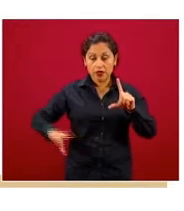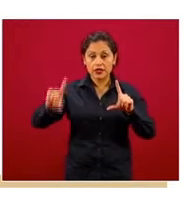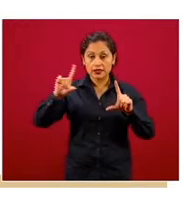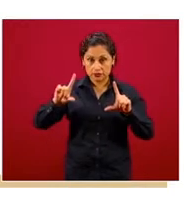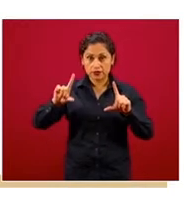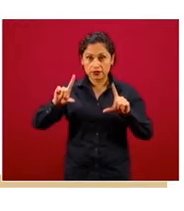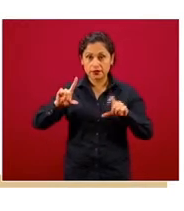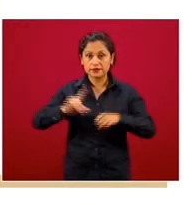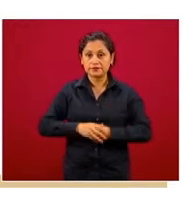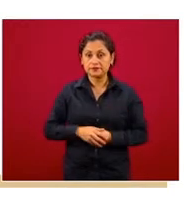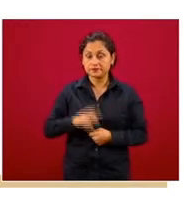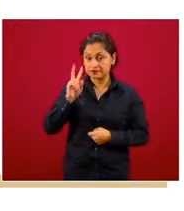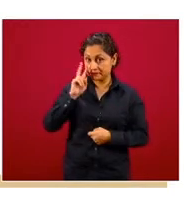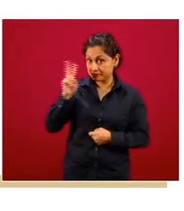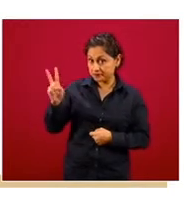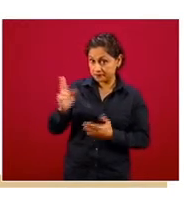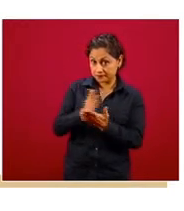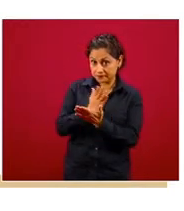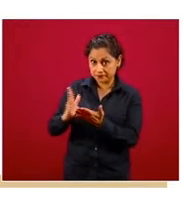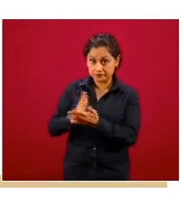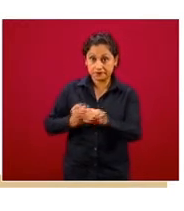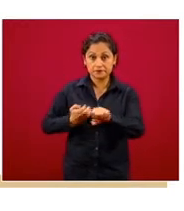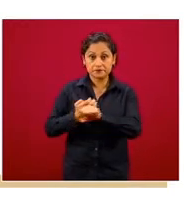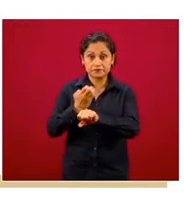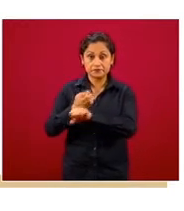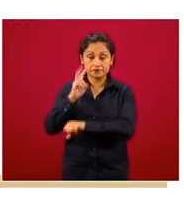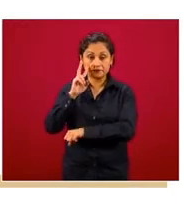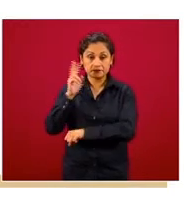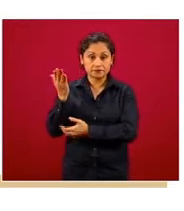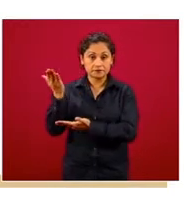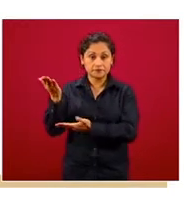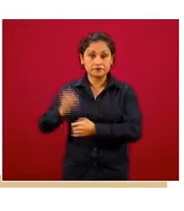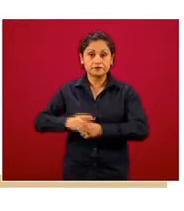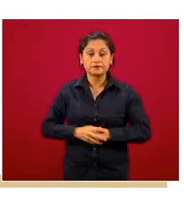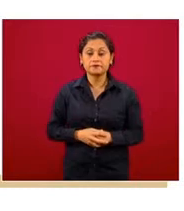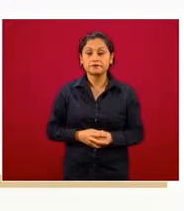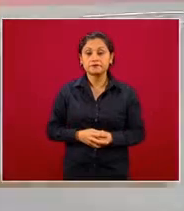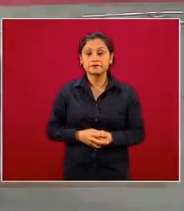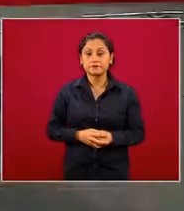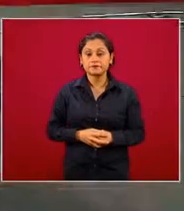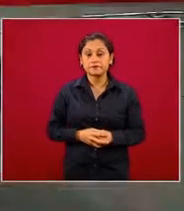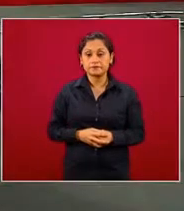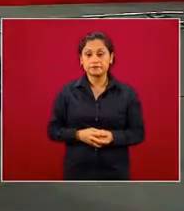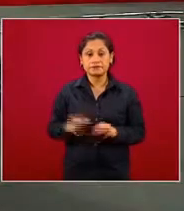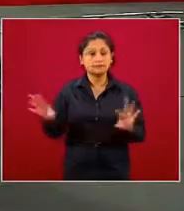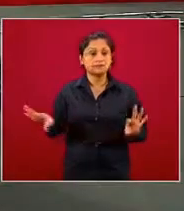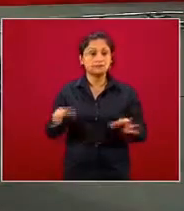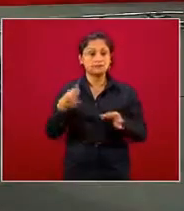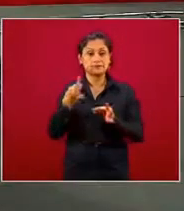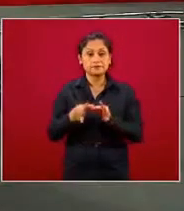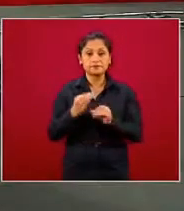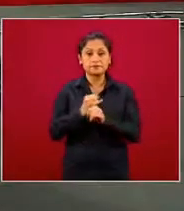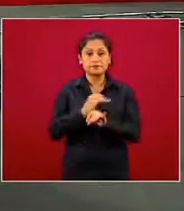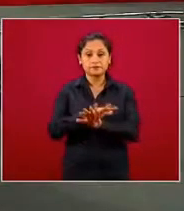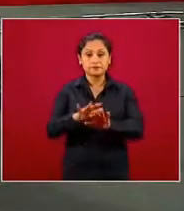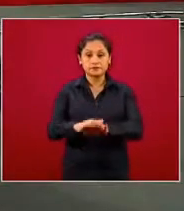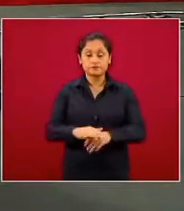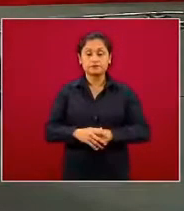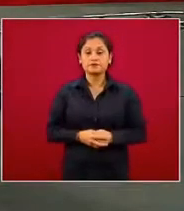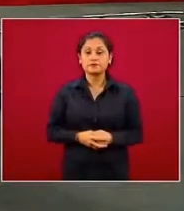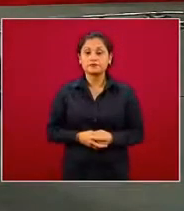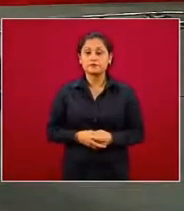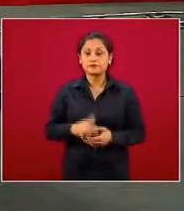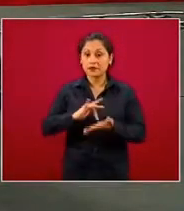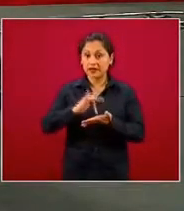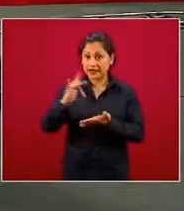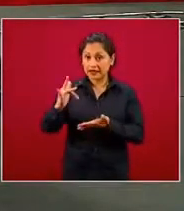national occupancy rate, and we can also see occupancy rates by state. That is my report for tonight. Thank